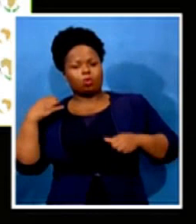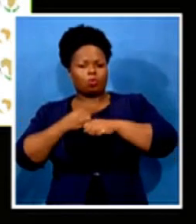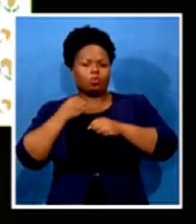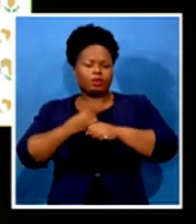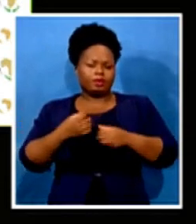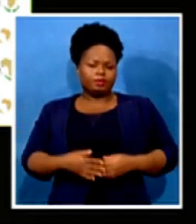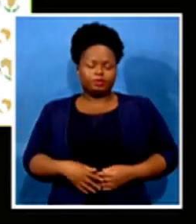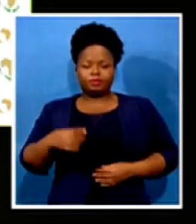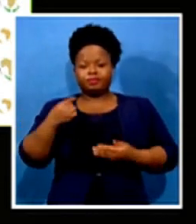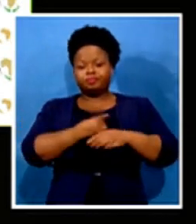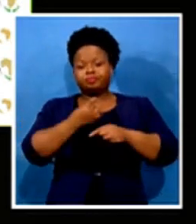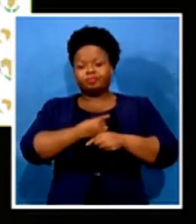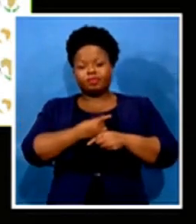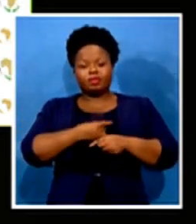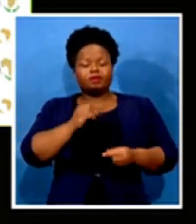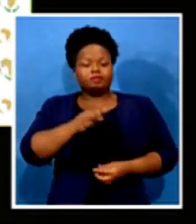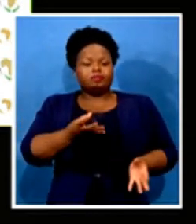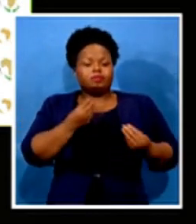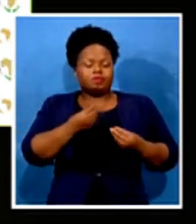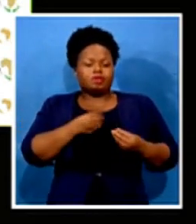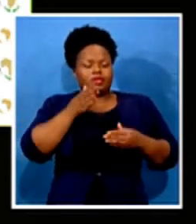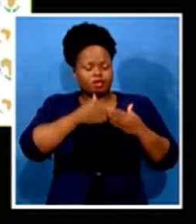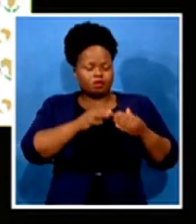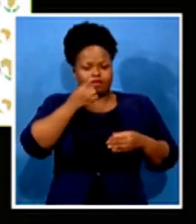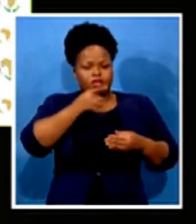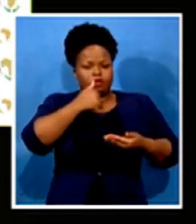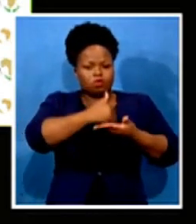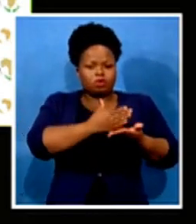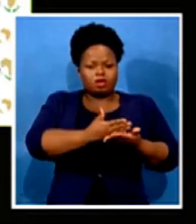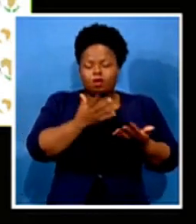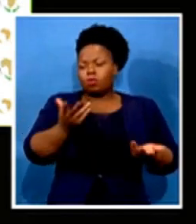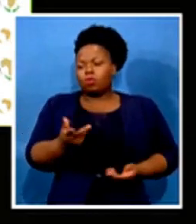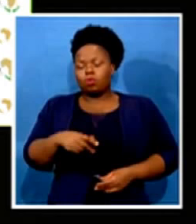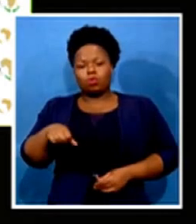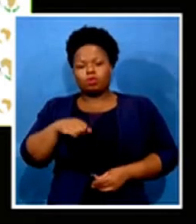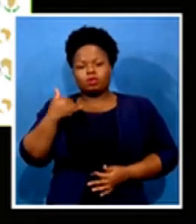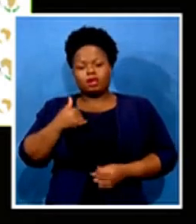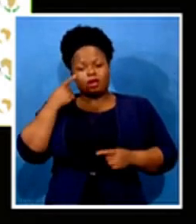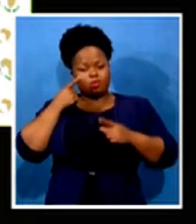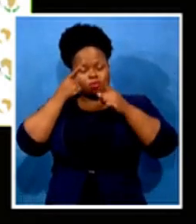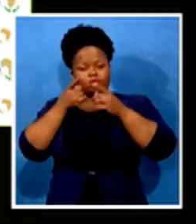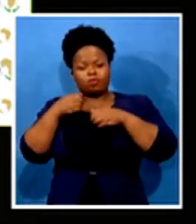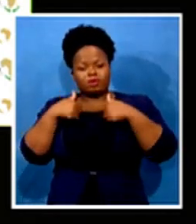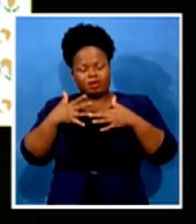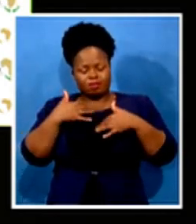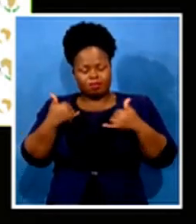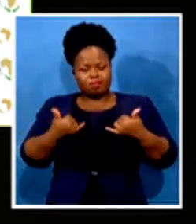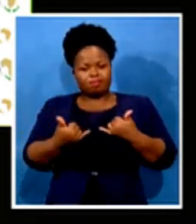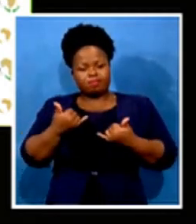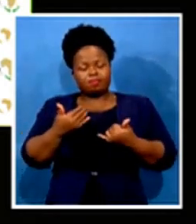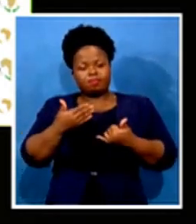of first quarter or the timeline that we are projecting, which is the beginning of the second quarter, I think our timelines are very, very